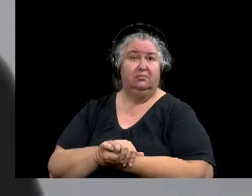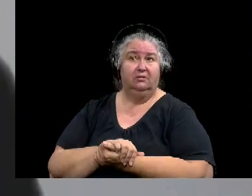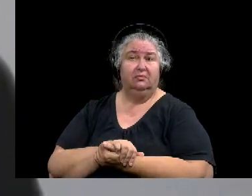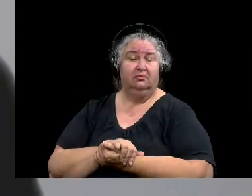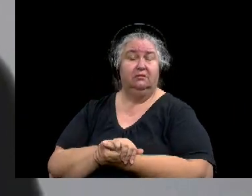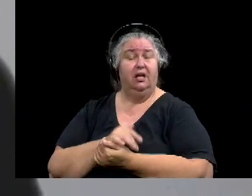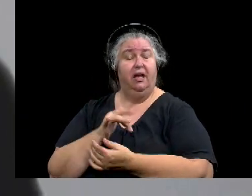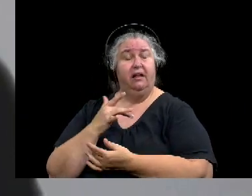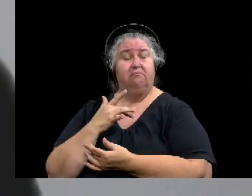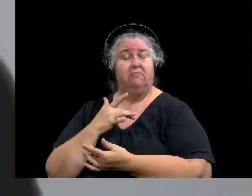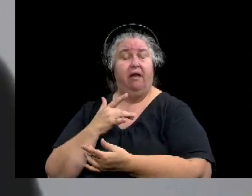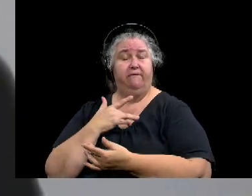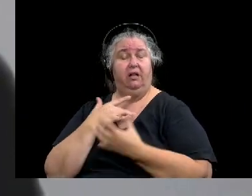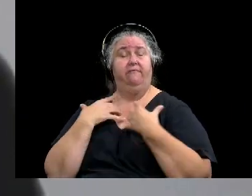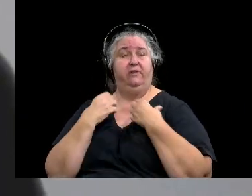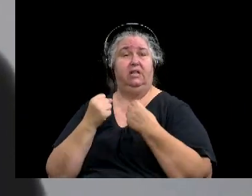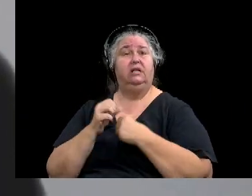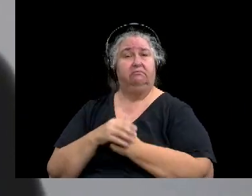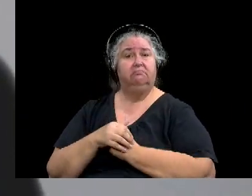healing.